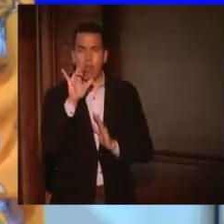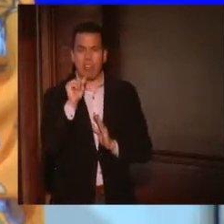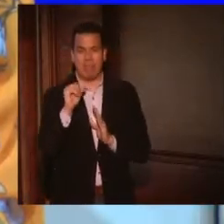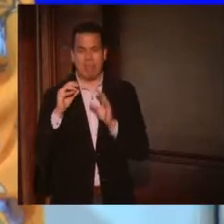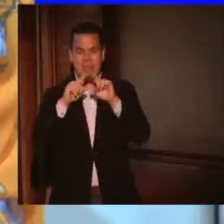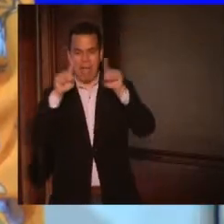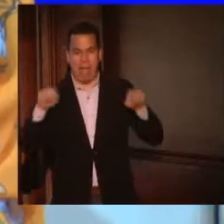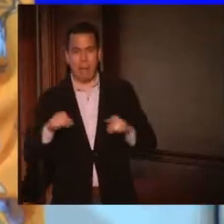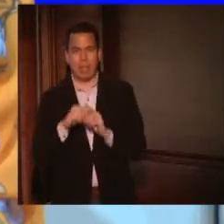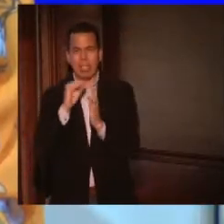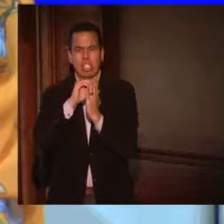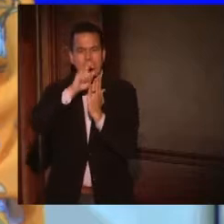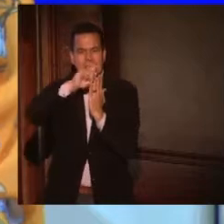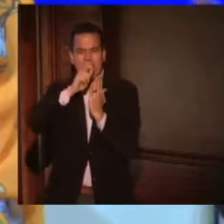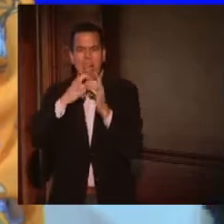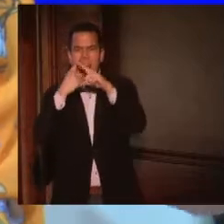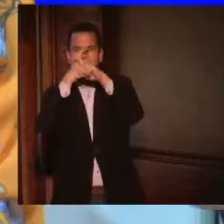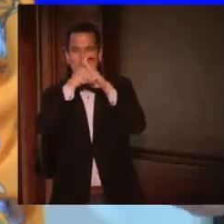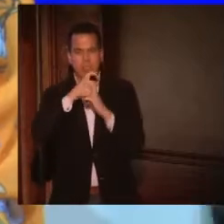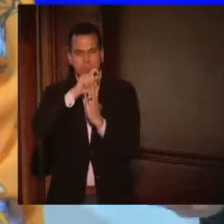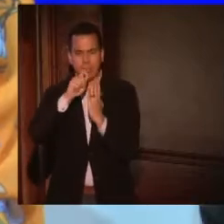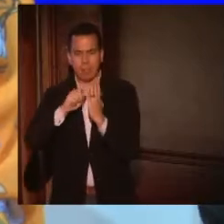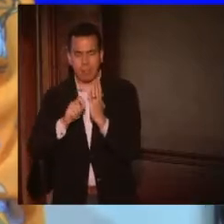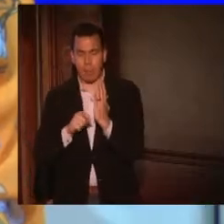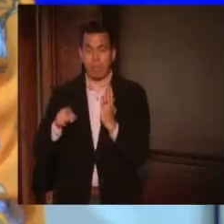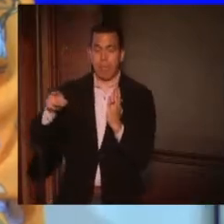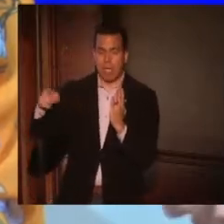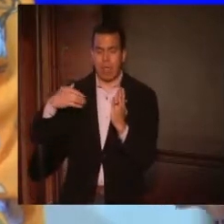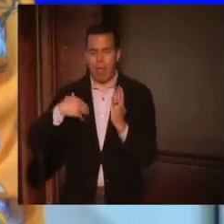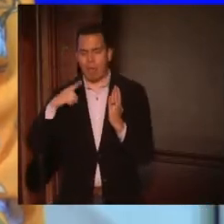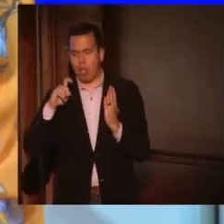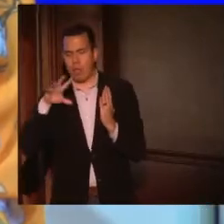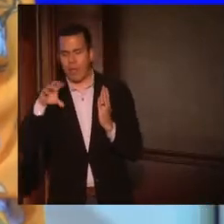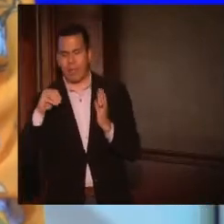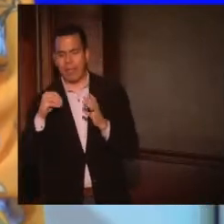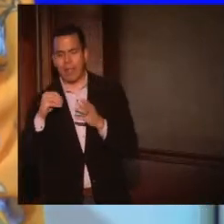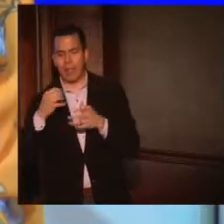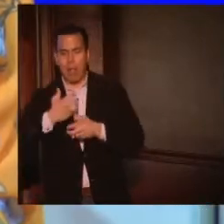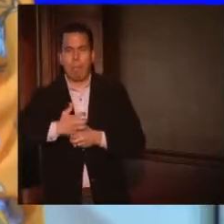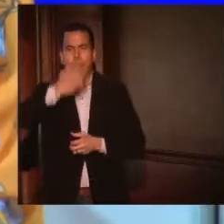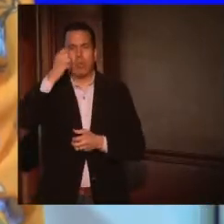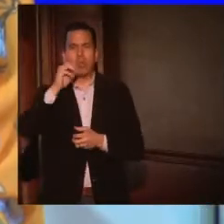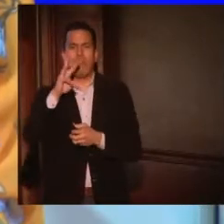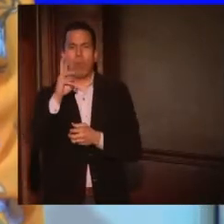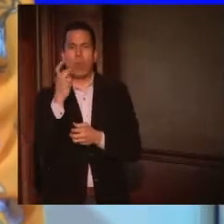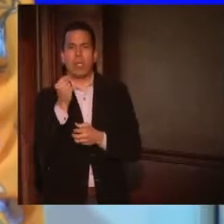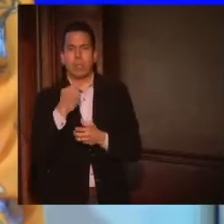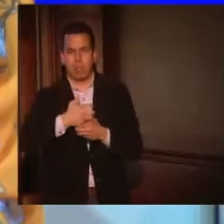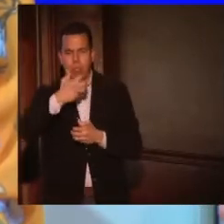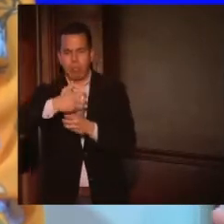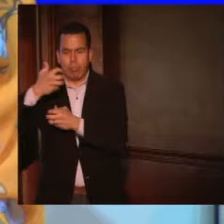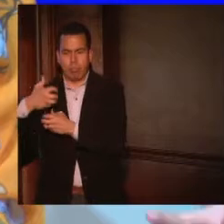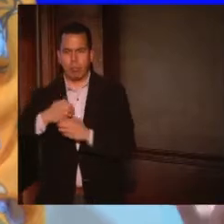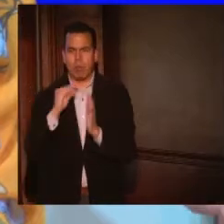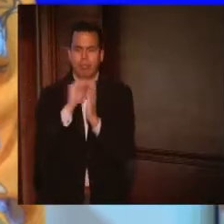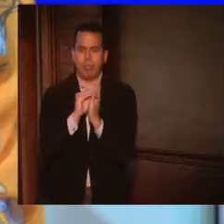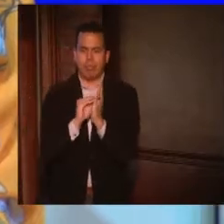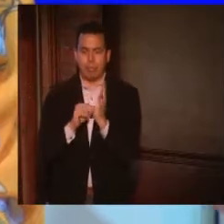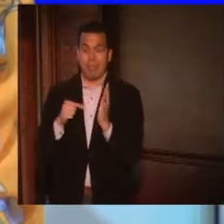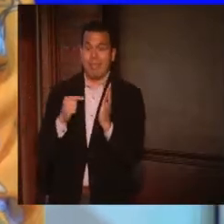know, he or she owns 150 bushels of wheat, and that's a ledger. And those ledgers have been controlling our economy for, you